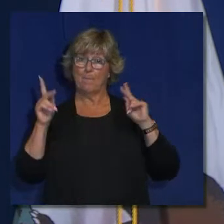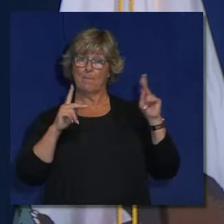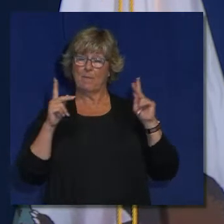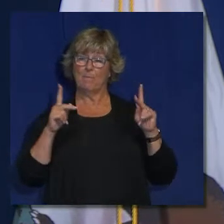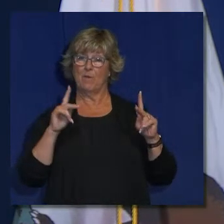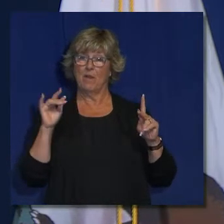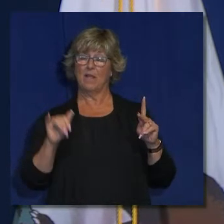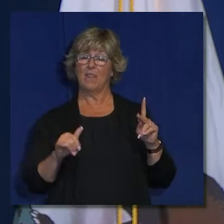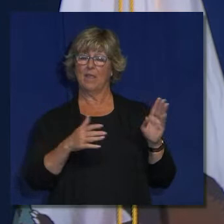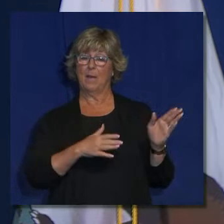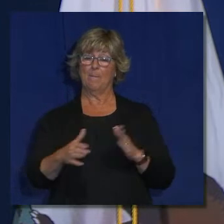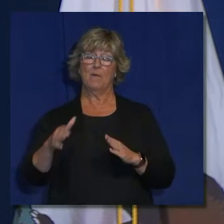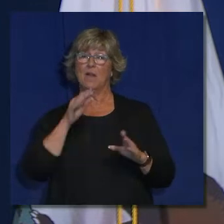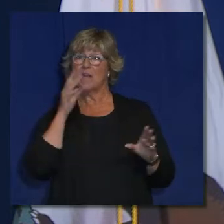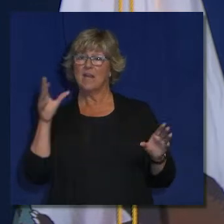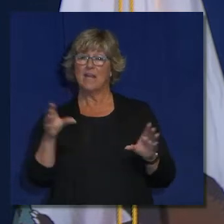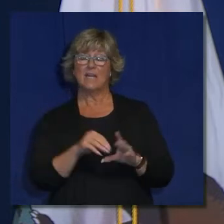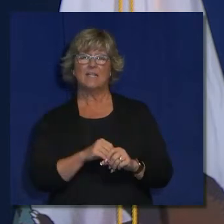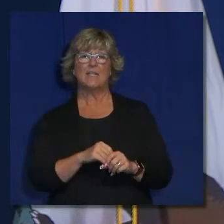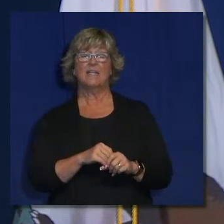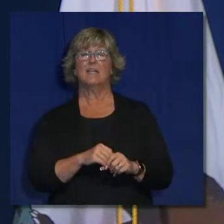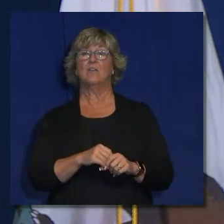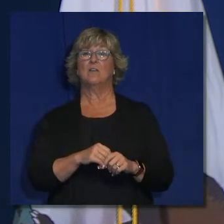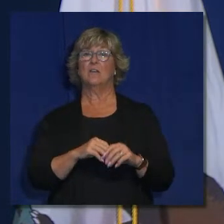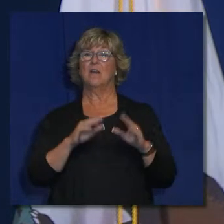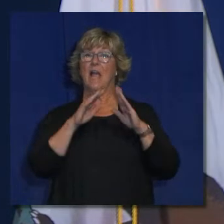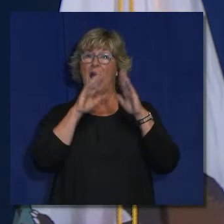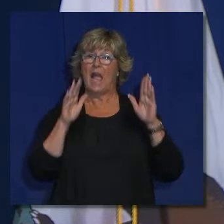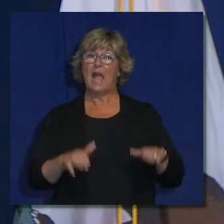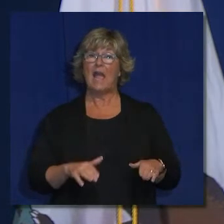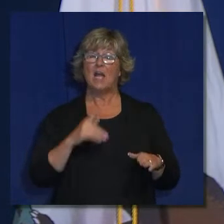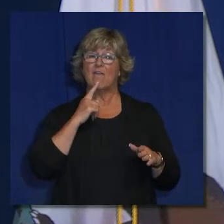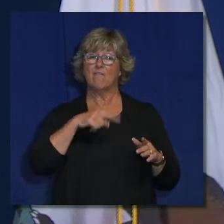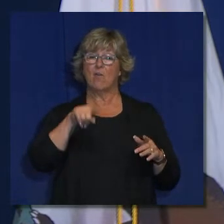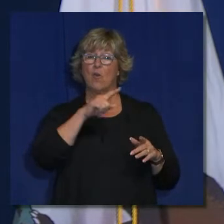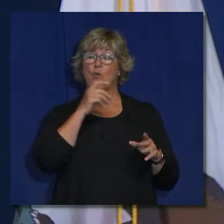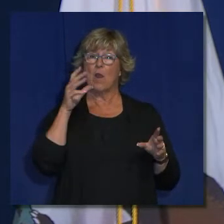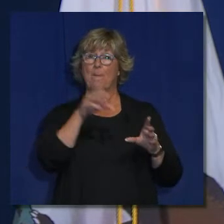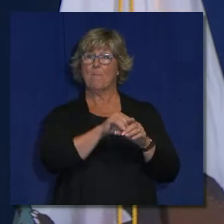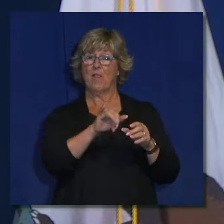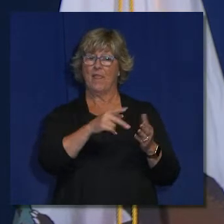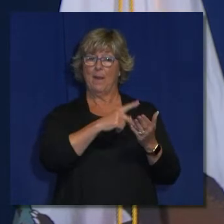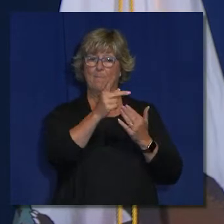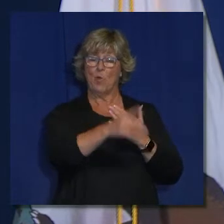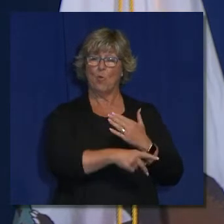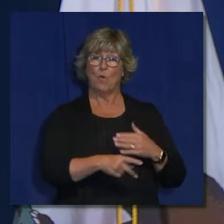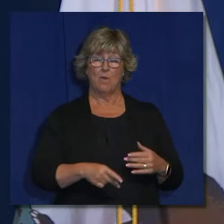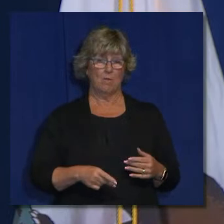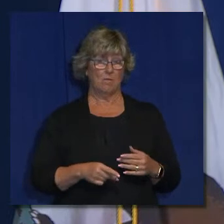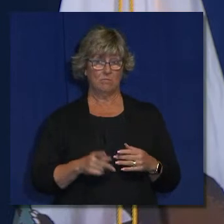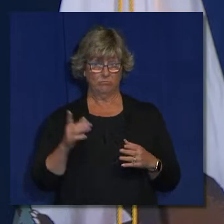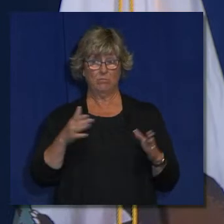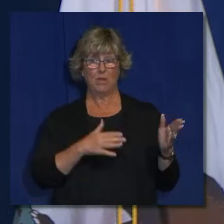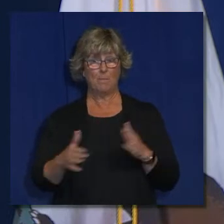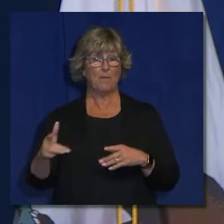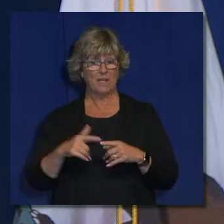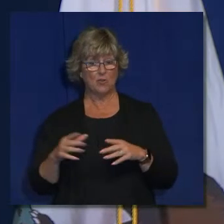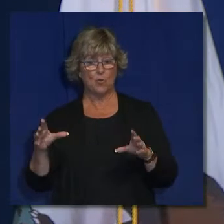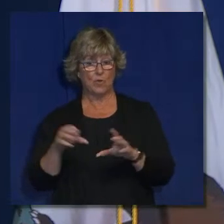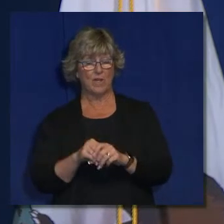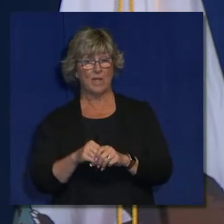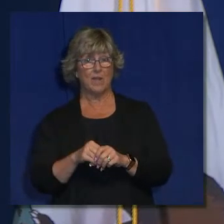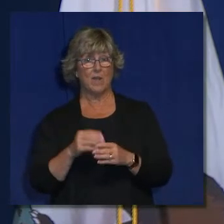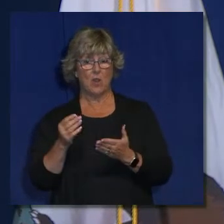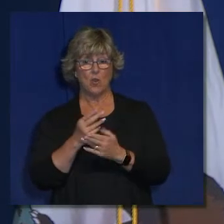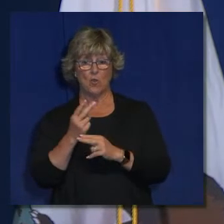that the plan doesn't include housing for those who would be part of the program. Is there a plan to use